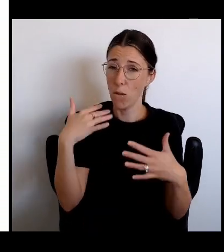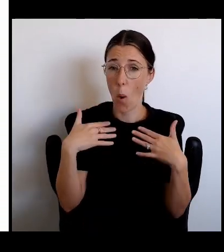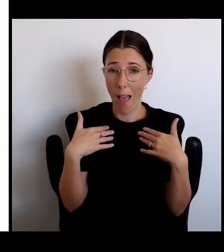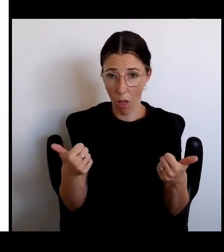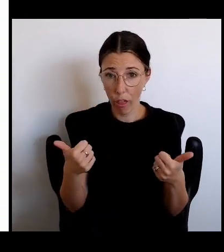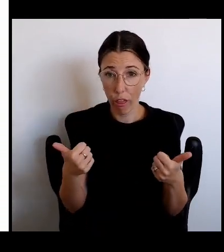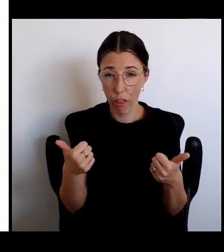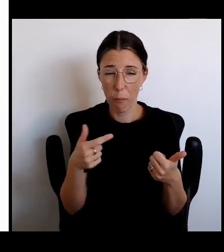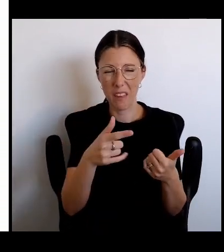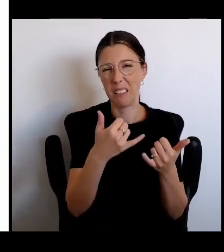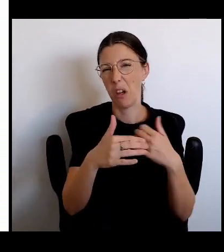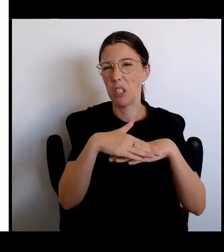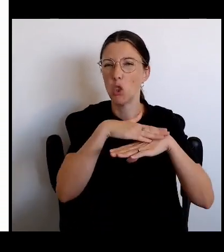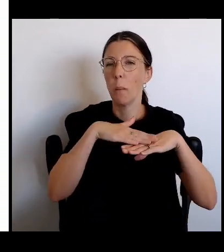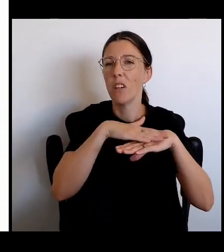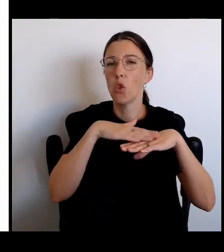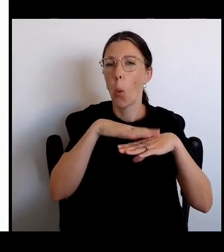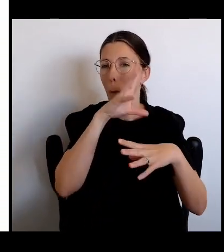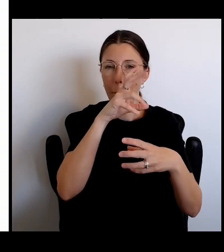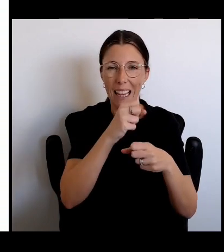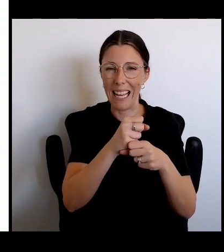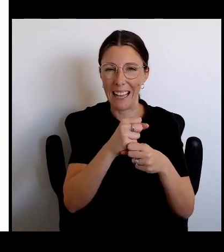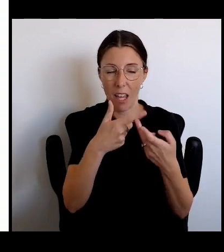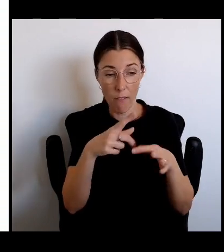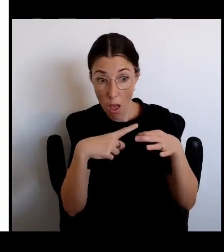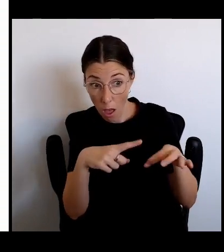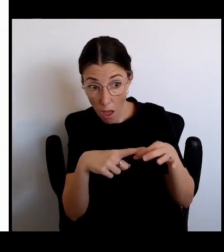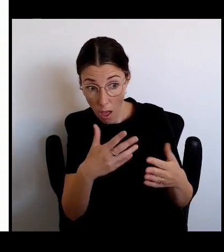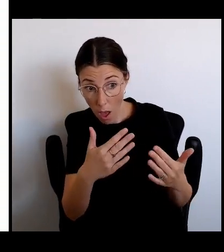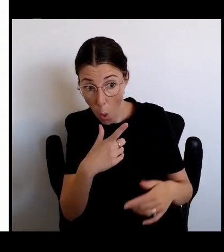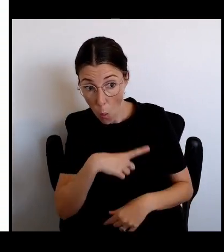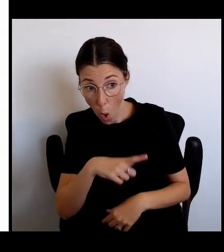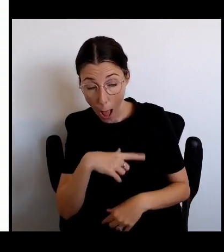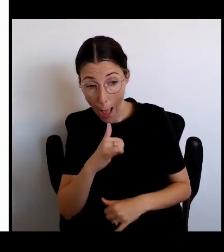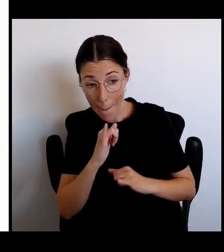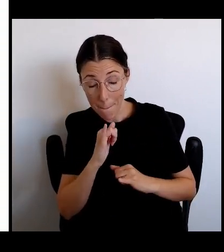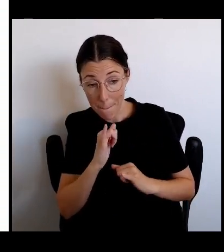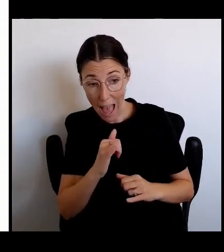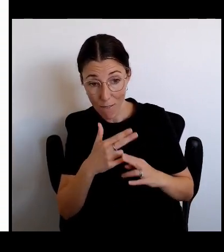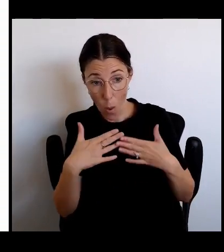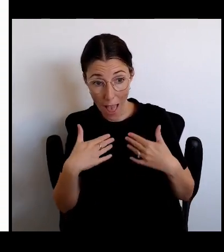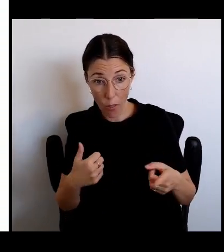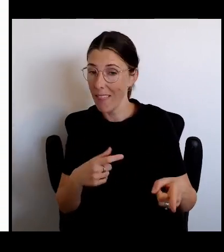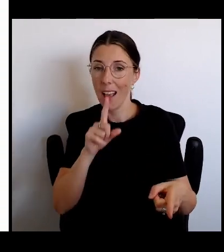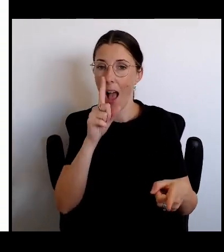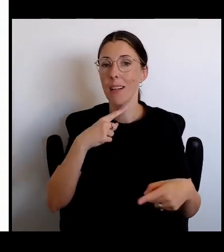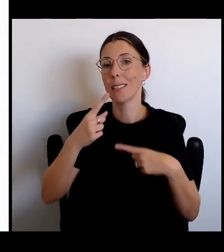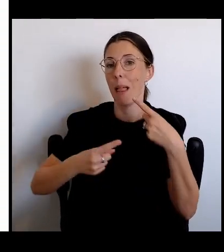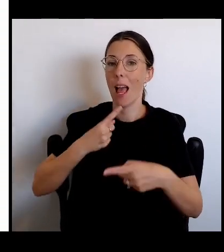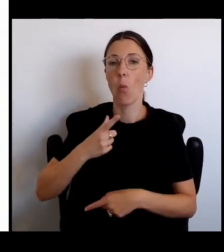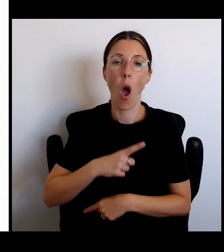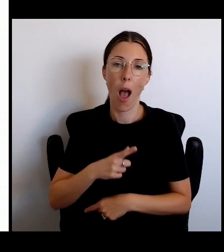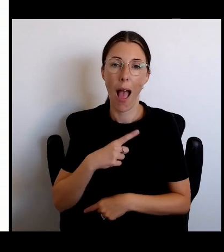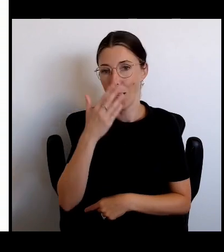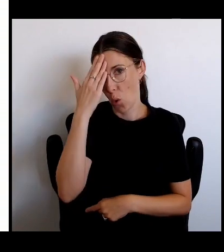belief for them. They really can't actually provide a lot more reasoning behind why is it bad for you or how might it be harmful for you. They're